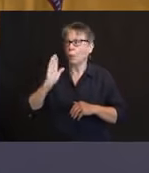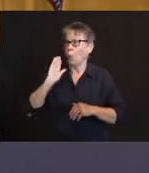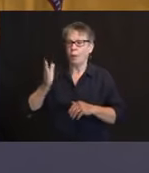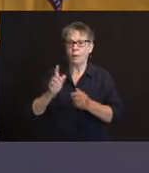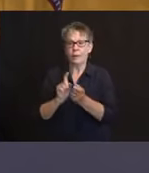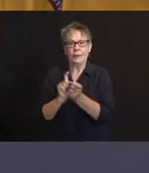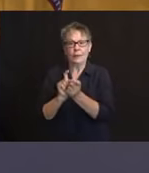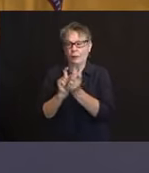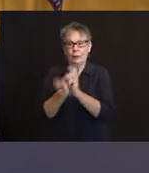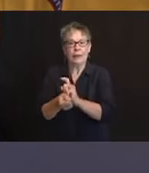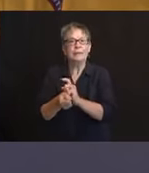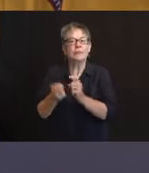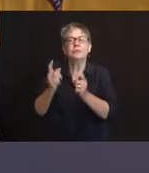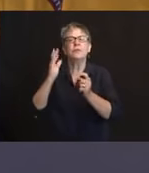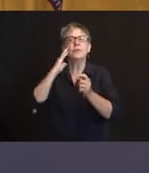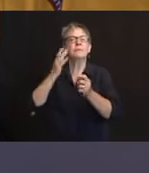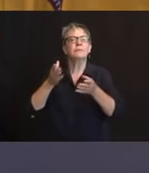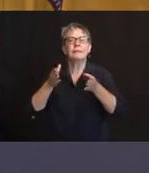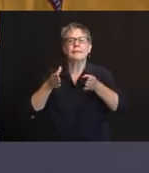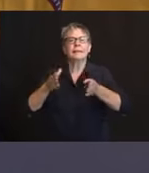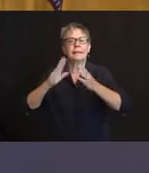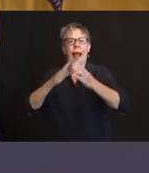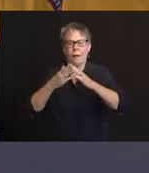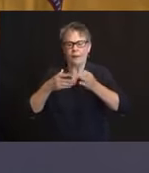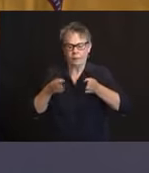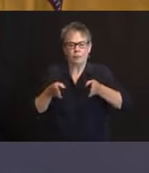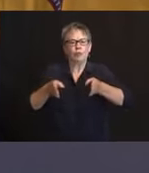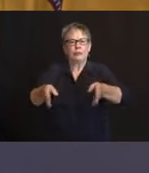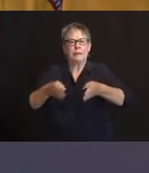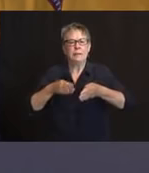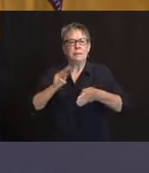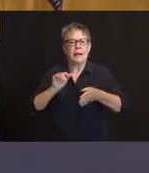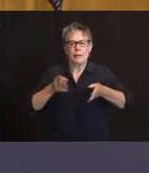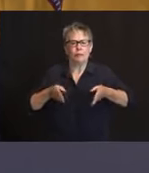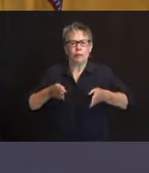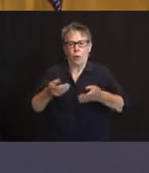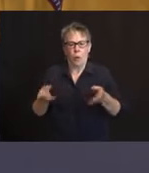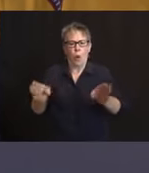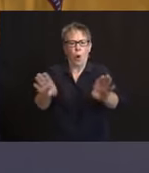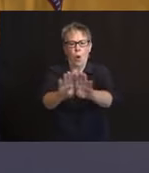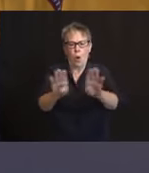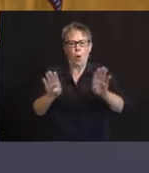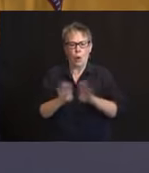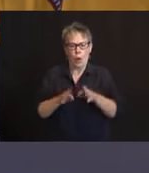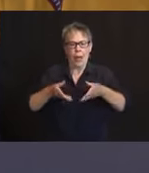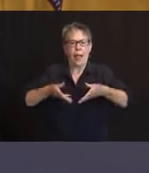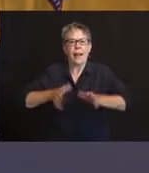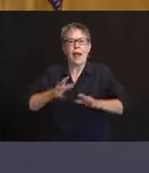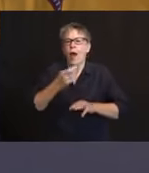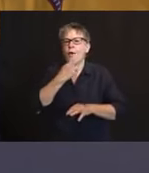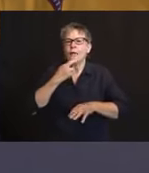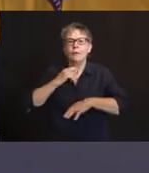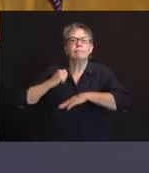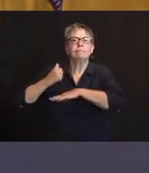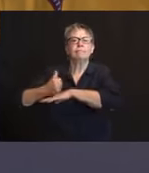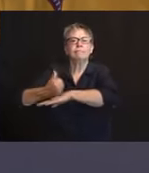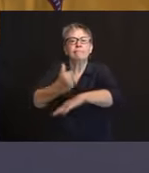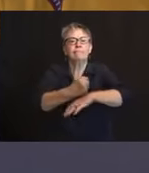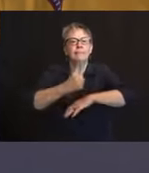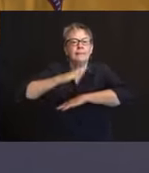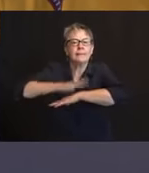through Sunday. Red Bank is shutting down Broad Street and Monmouth Streets and